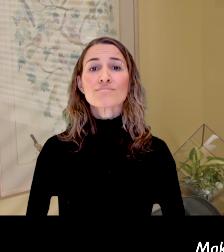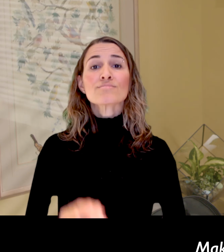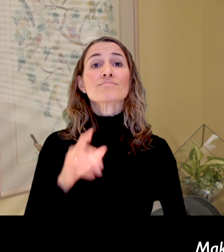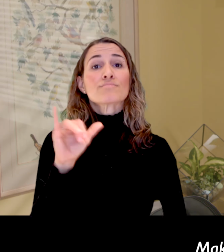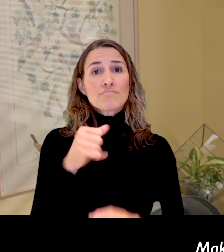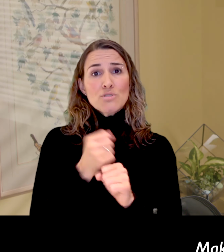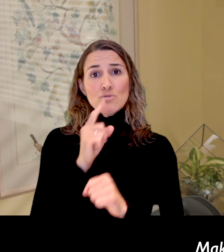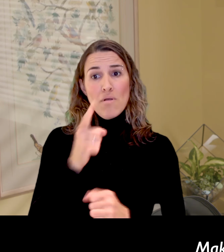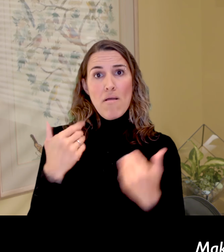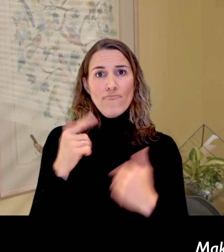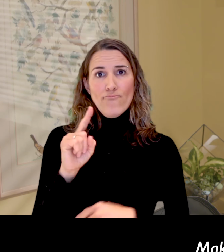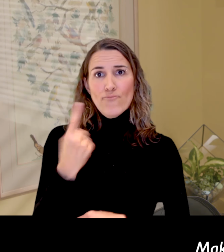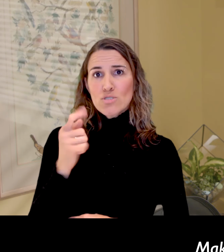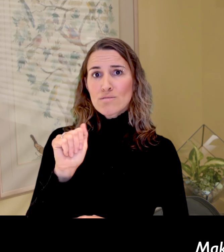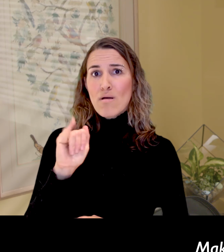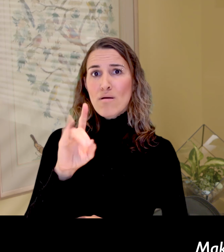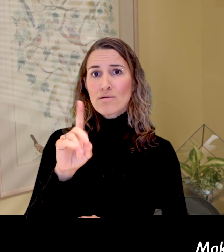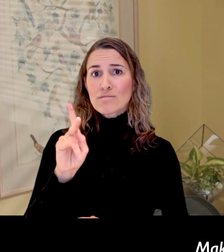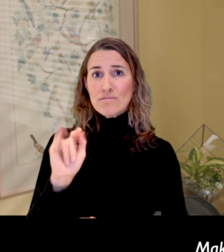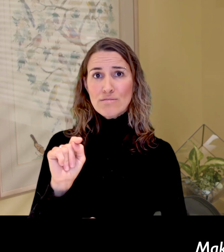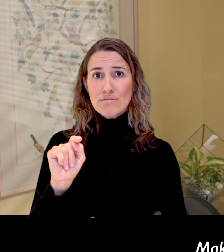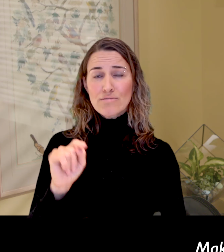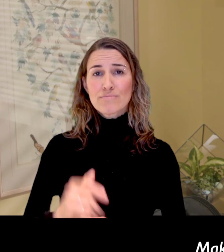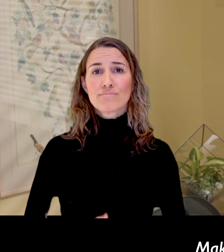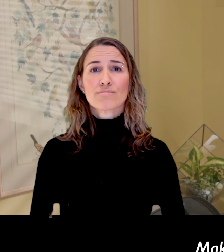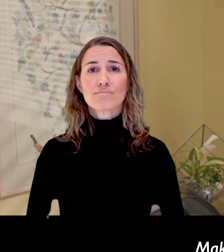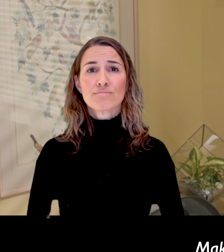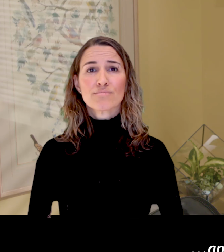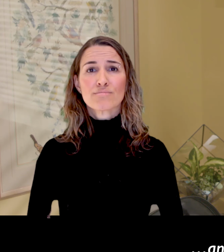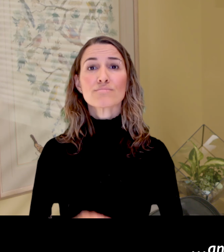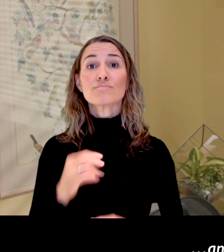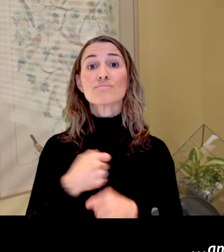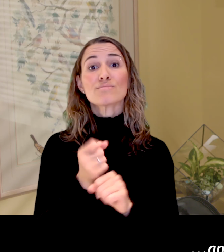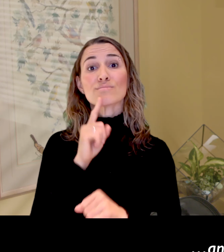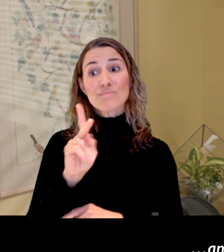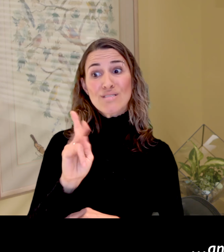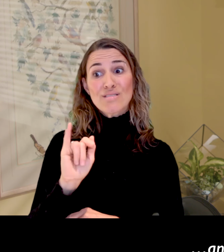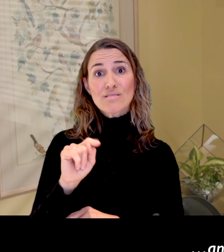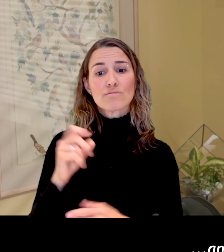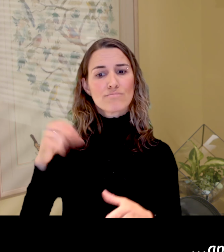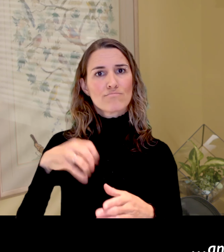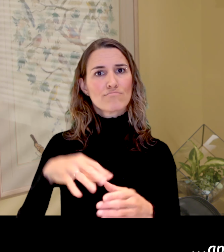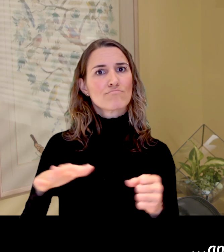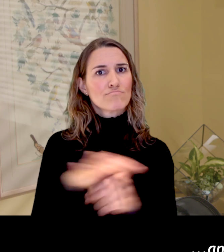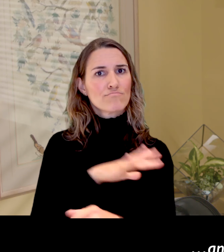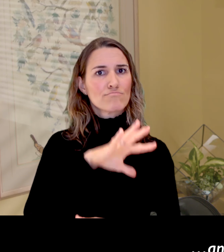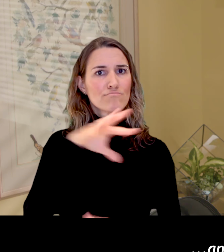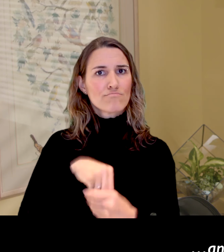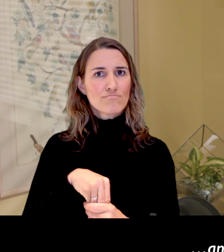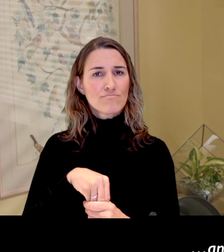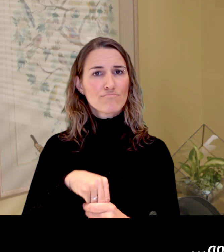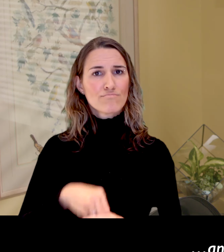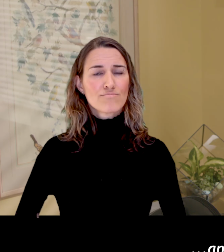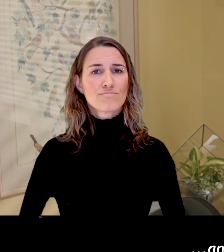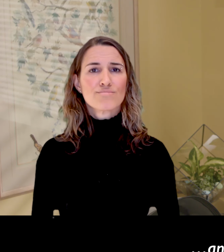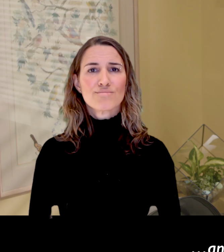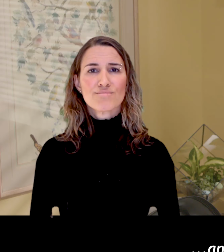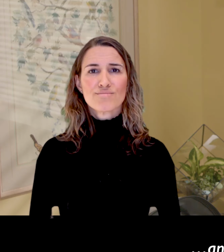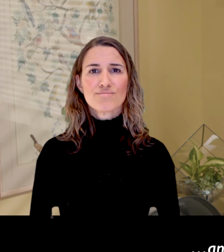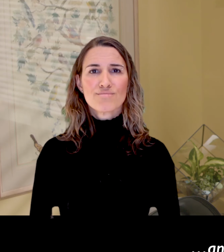Make sure you have a first aid kit, and make sure your kit is complete